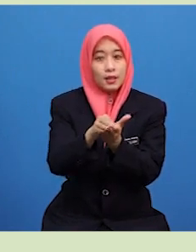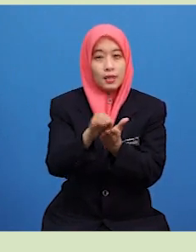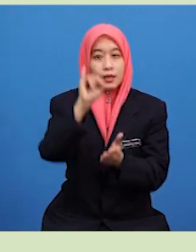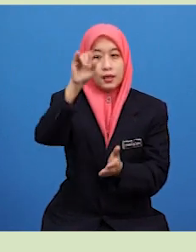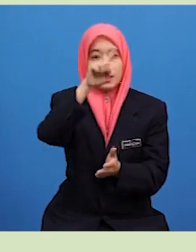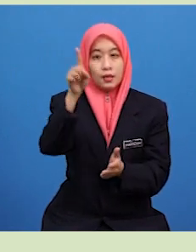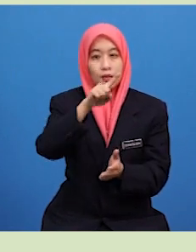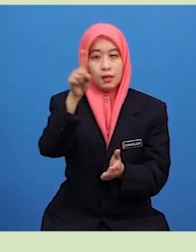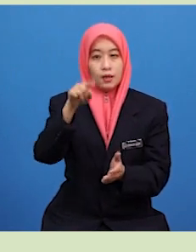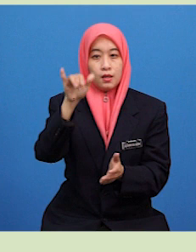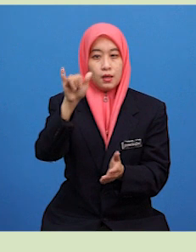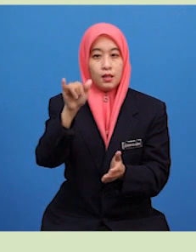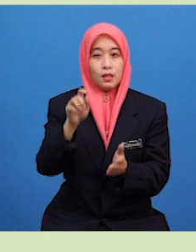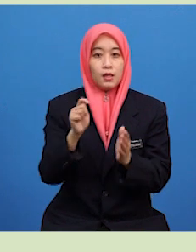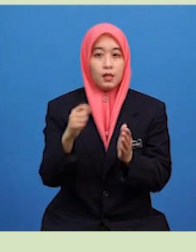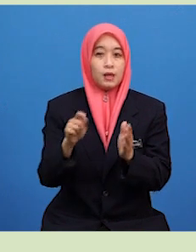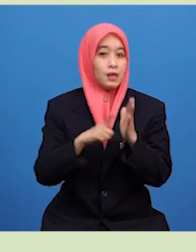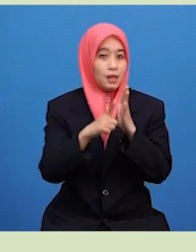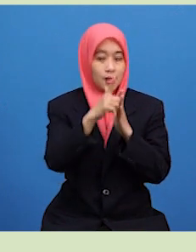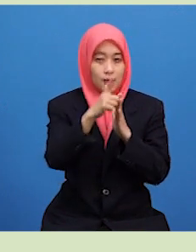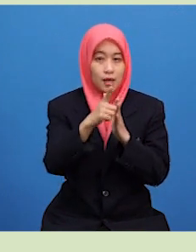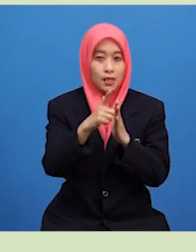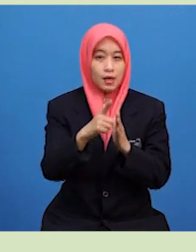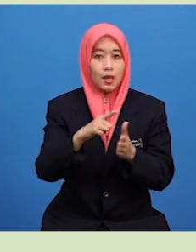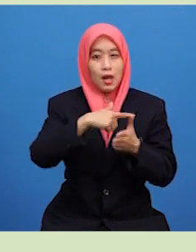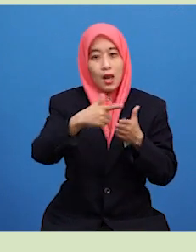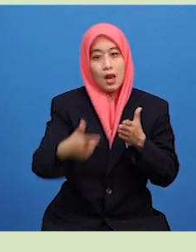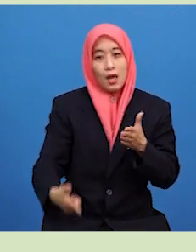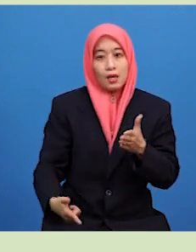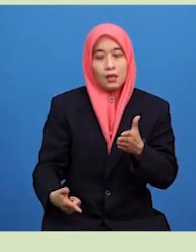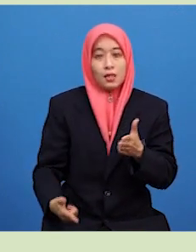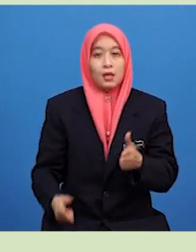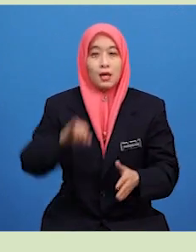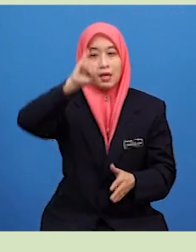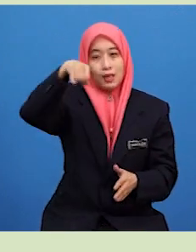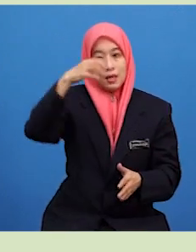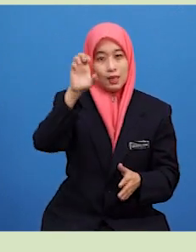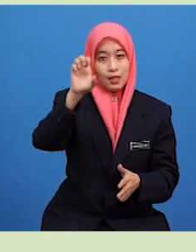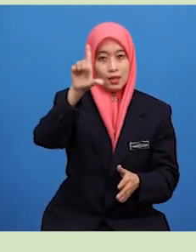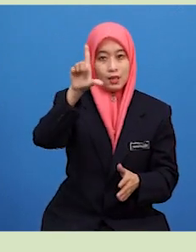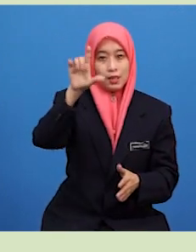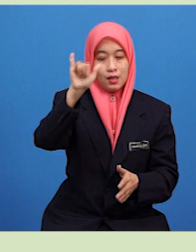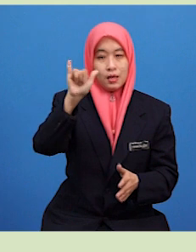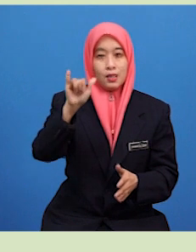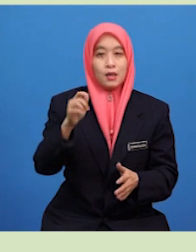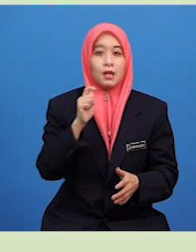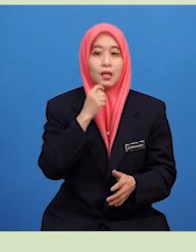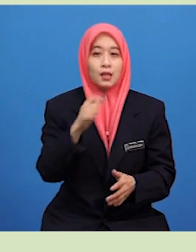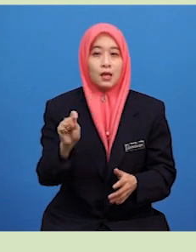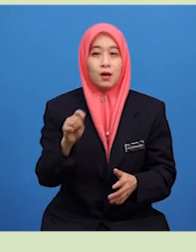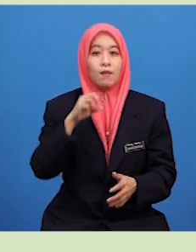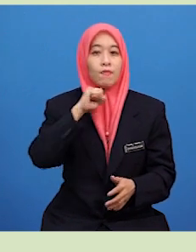Izzy the lizard, and last but not least, Jelly the frog.